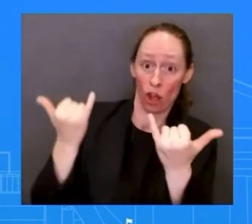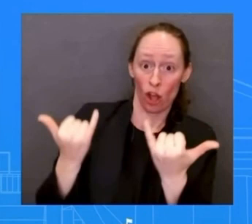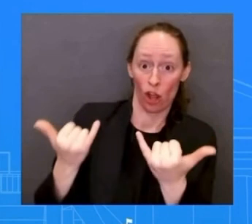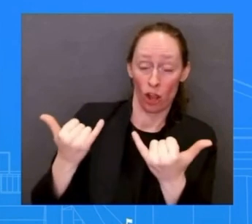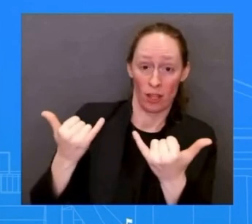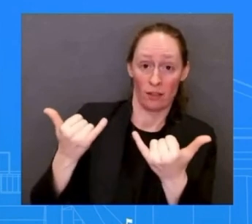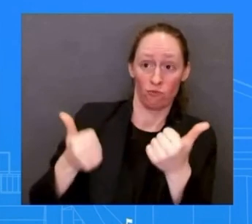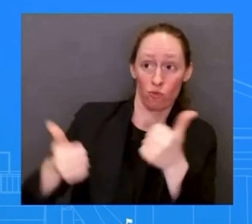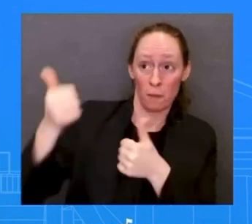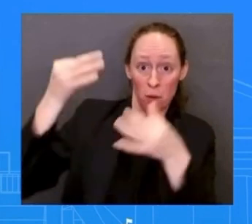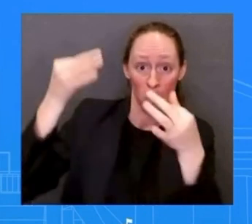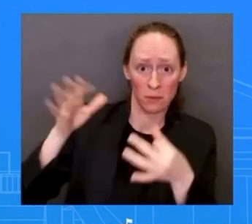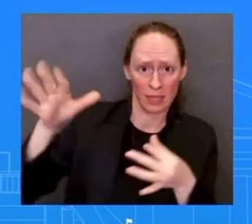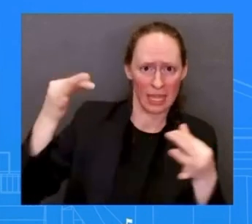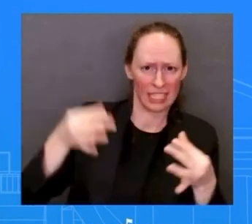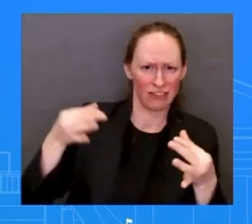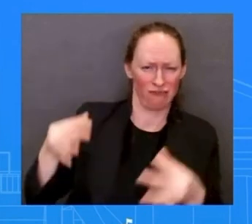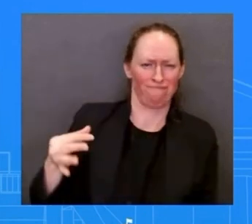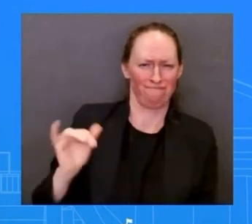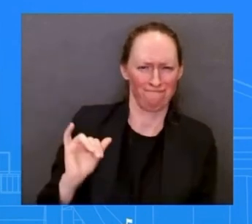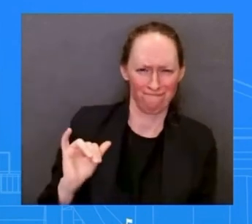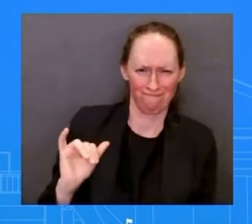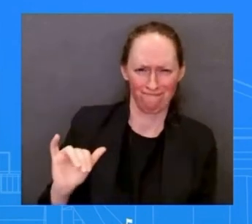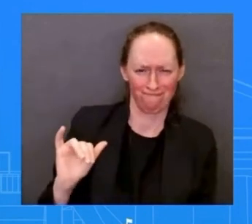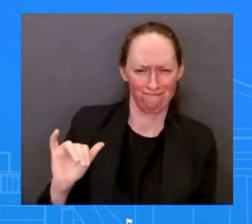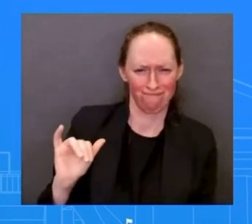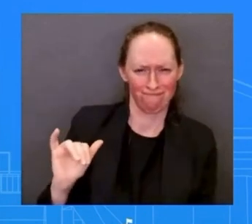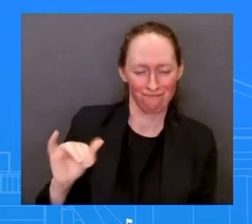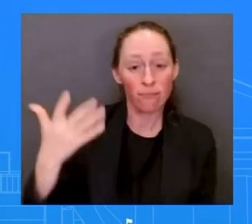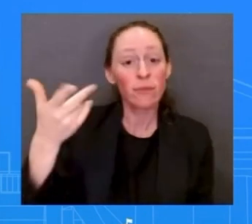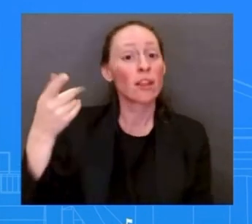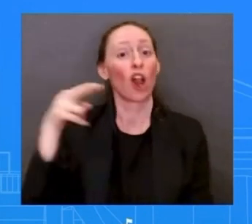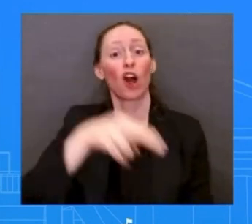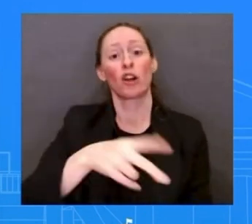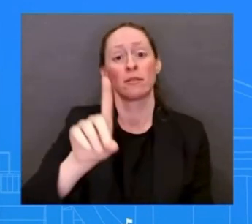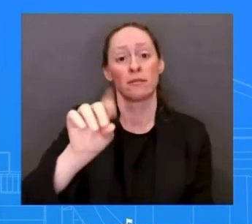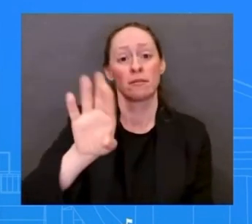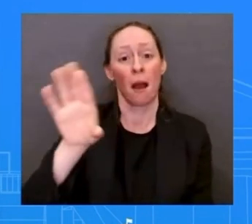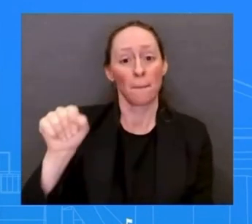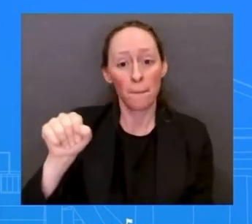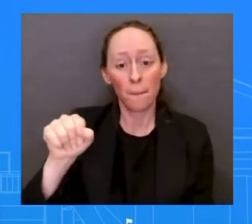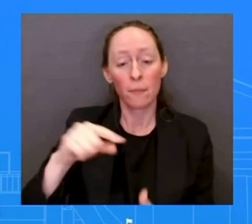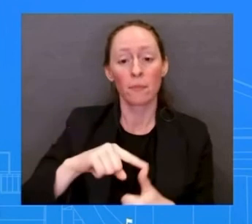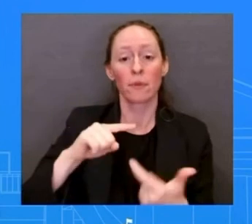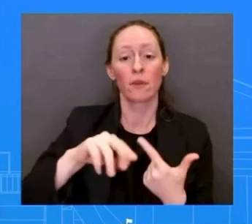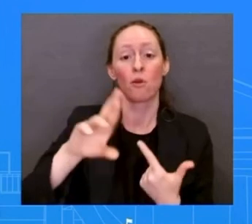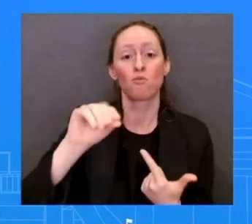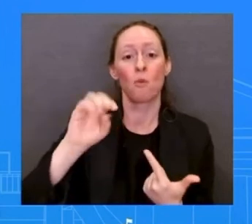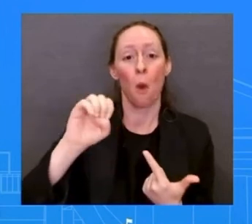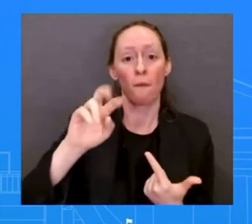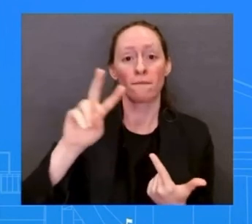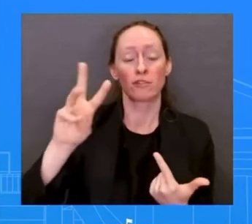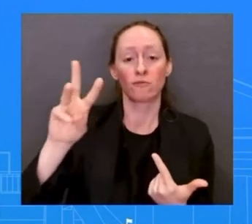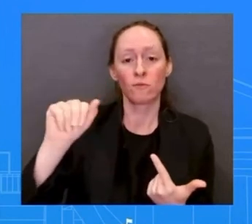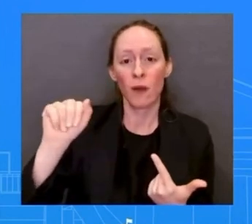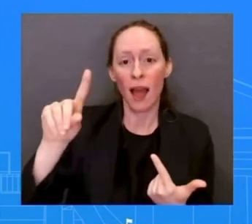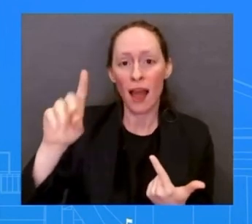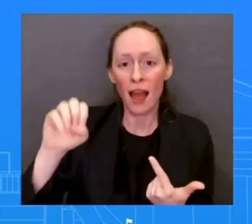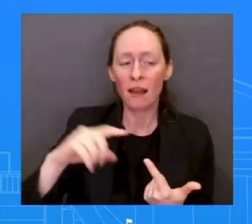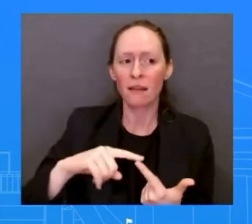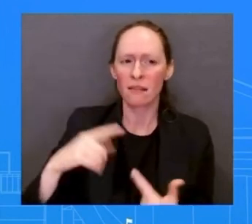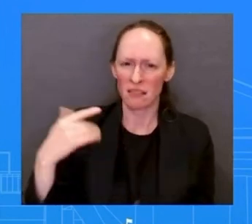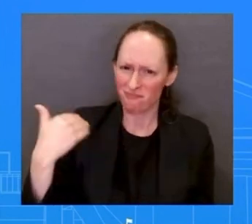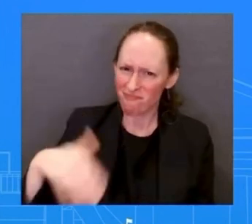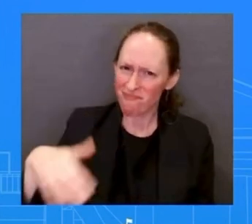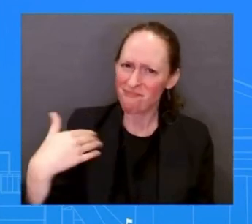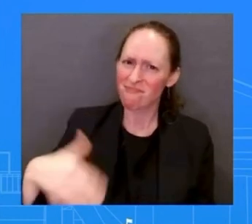about the Dobbs decision, when you think about Roe v. Wade, this is something that was constitutional for almost 50 years, almost 50 years.